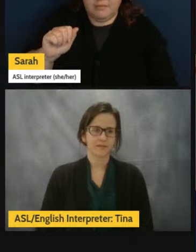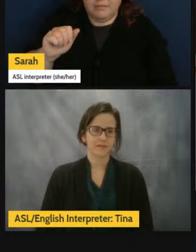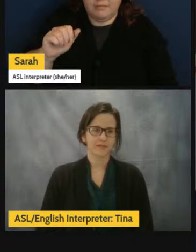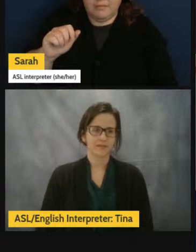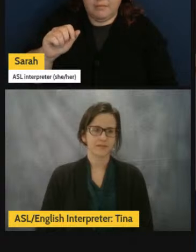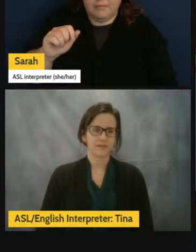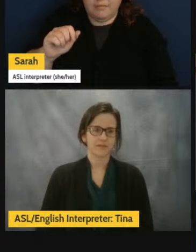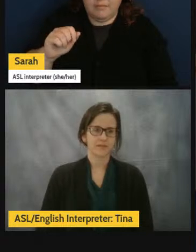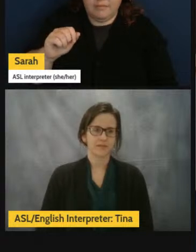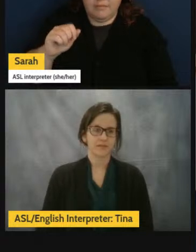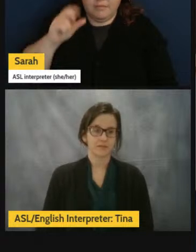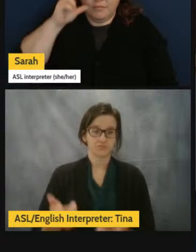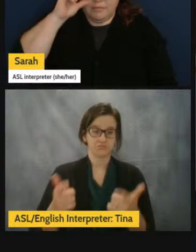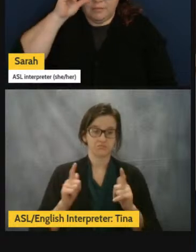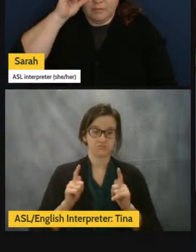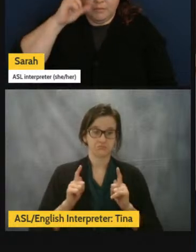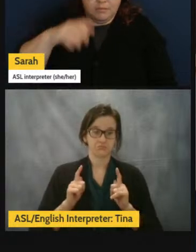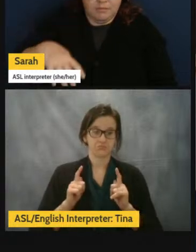Those are two different words, but